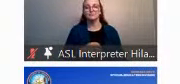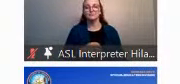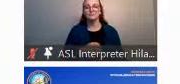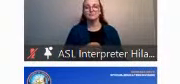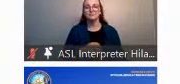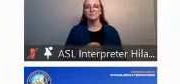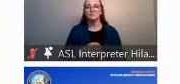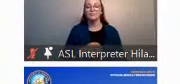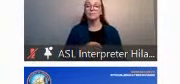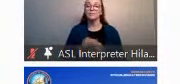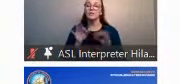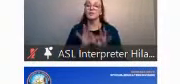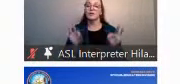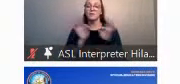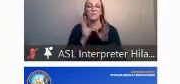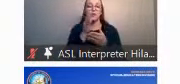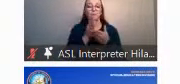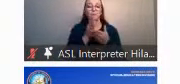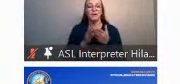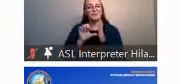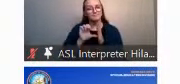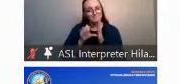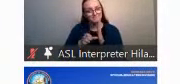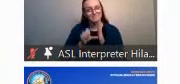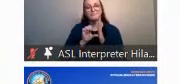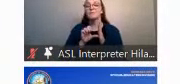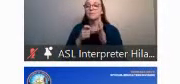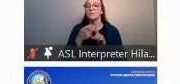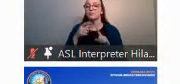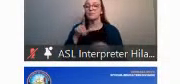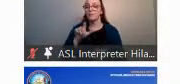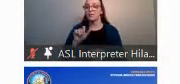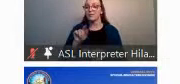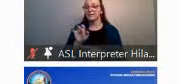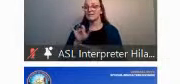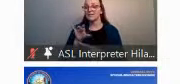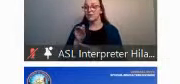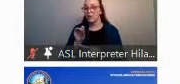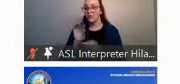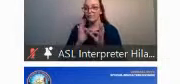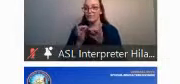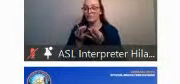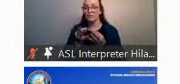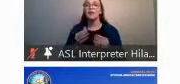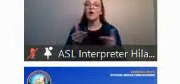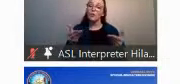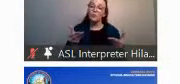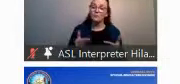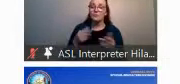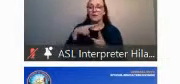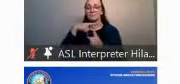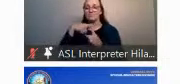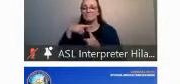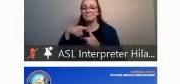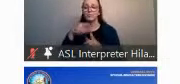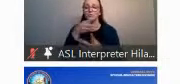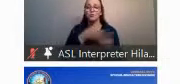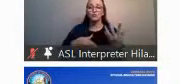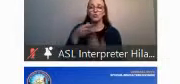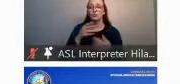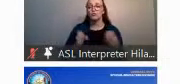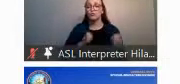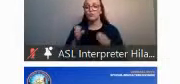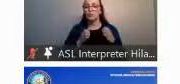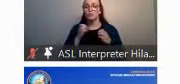An important component that was highlighted by Latino families was a welcoming and positive social emotional